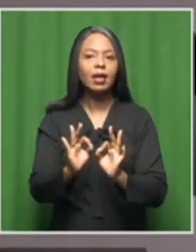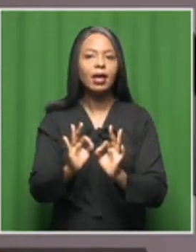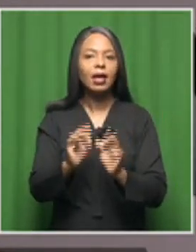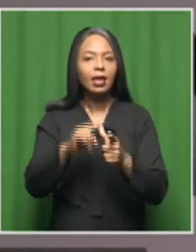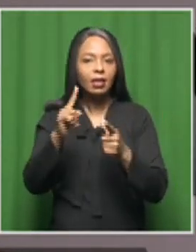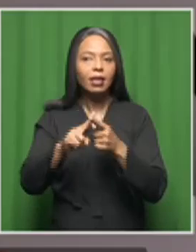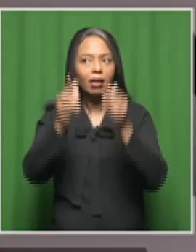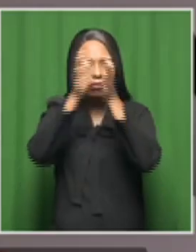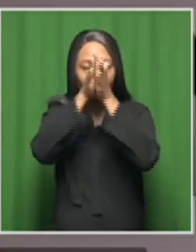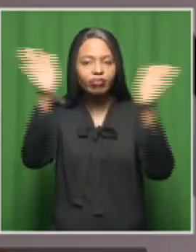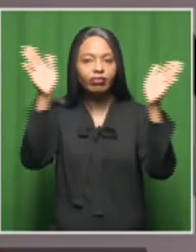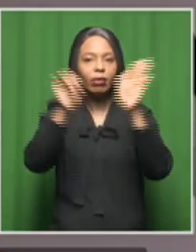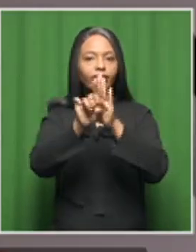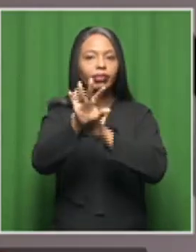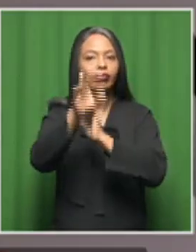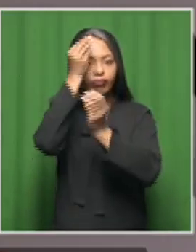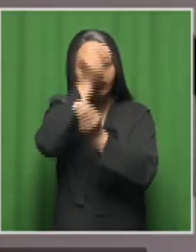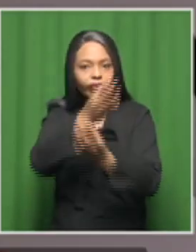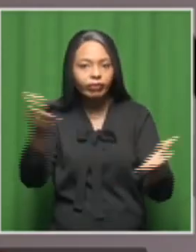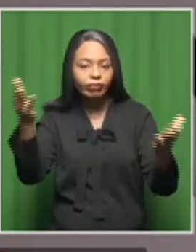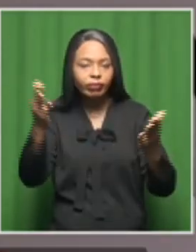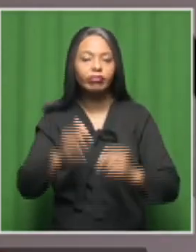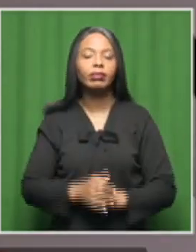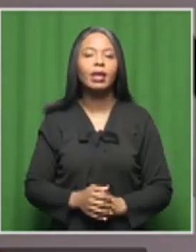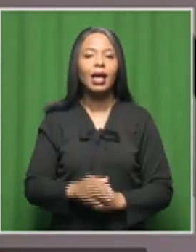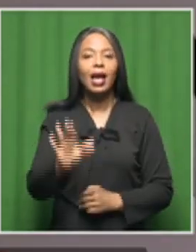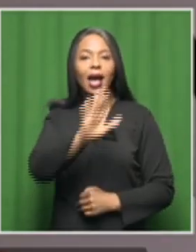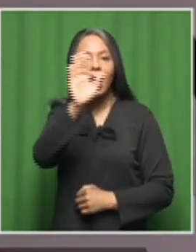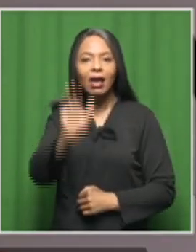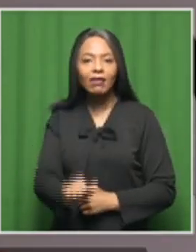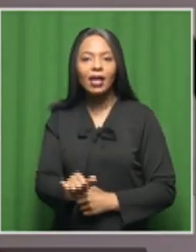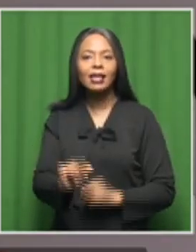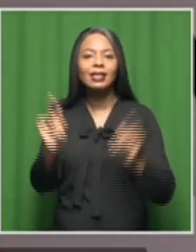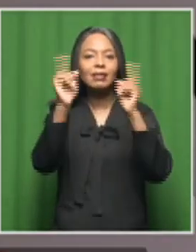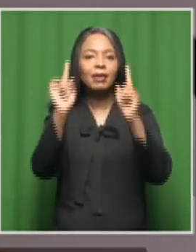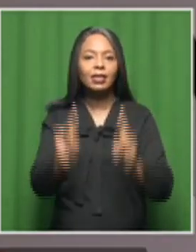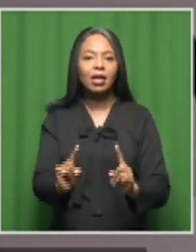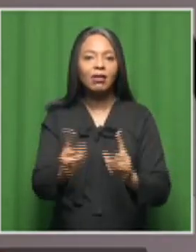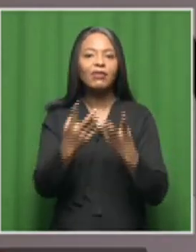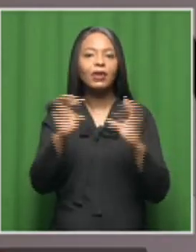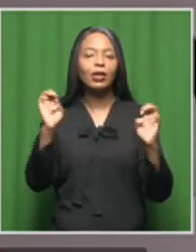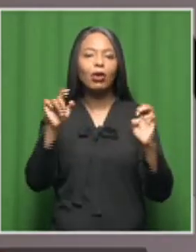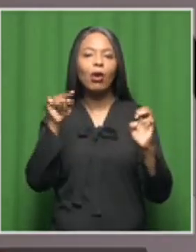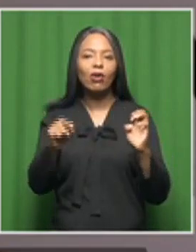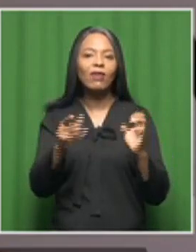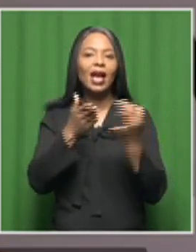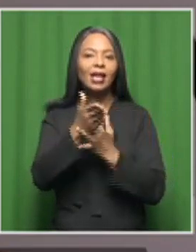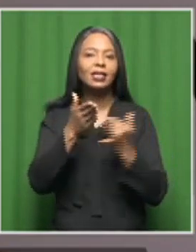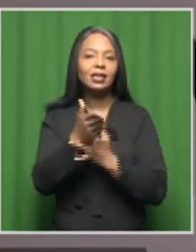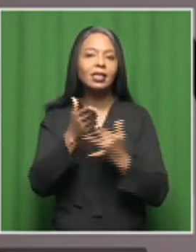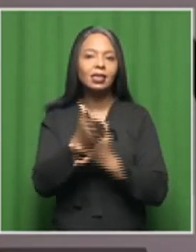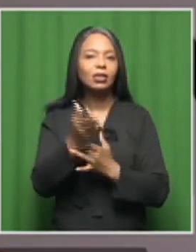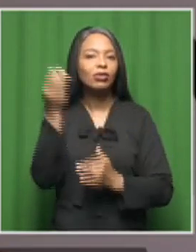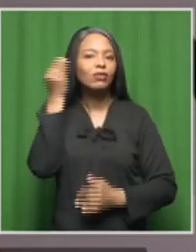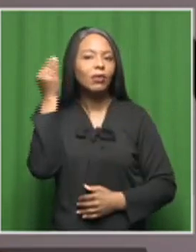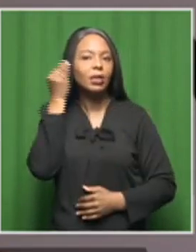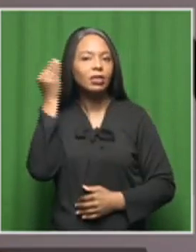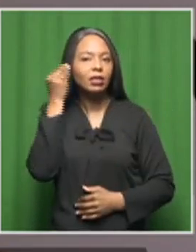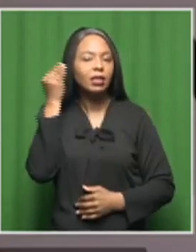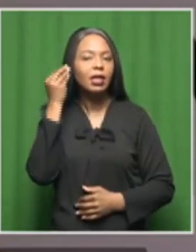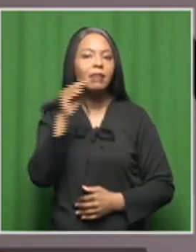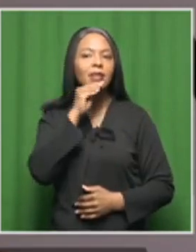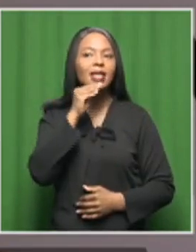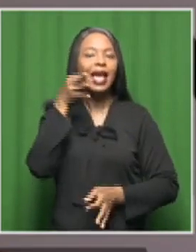today that the African Special Rapporteur on Freedom of Expression and Access to Information will expand a bit on what the